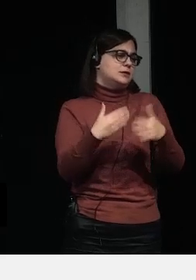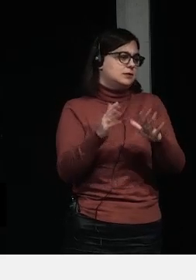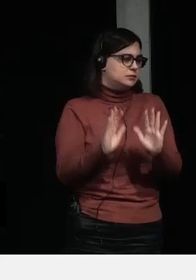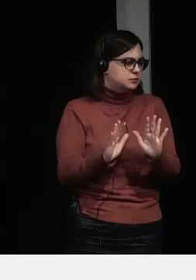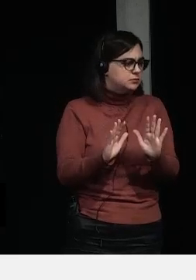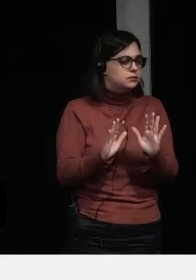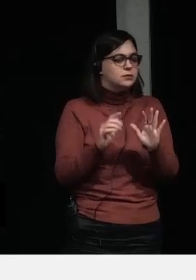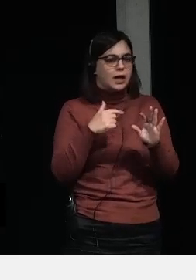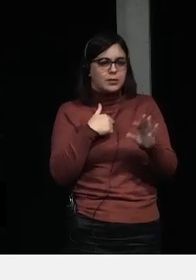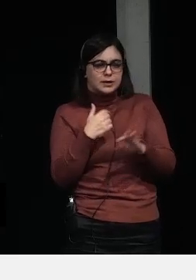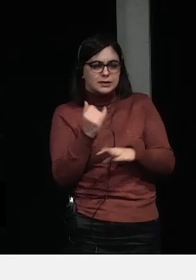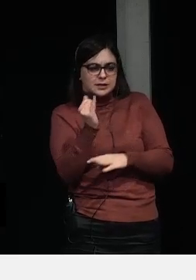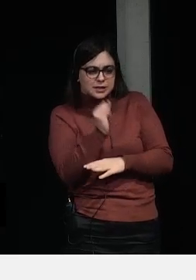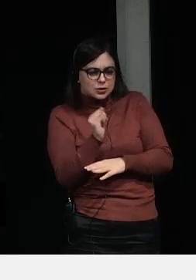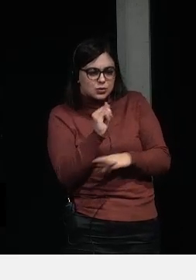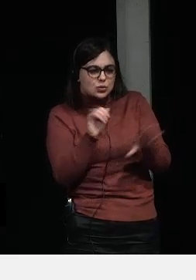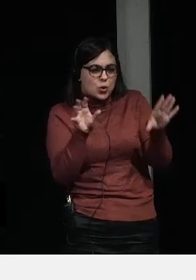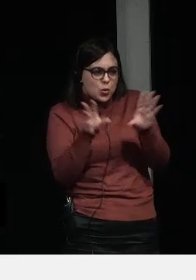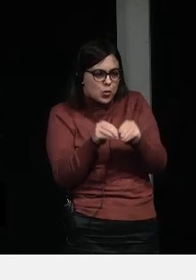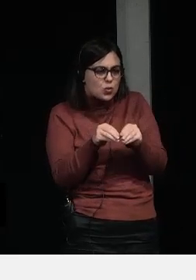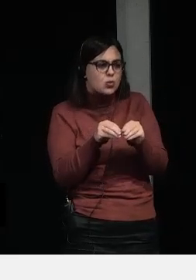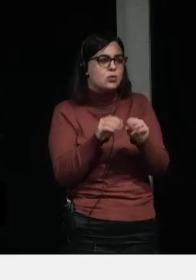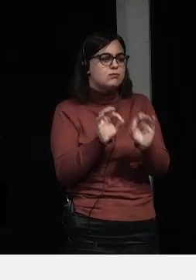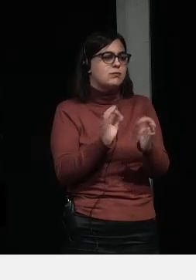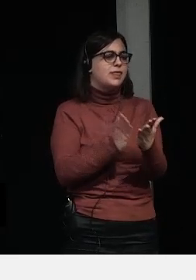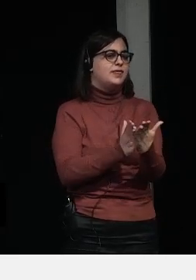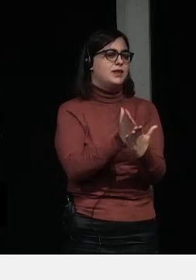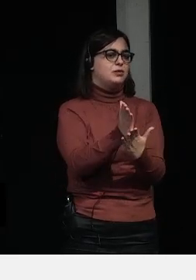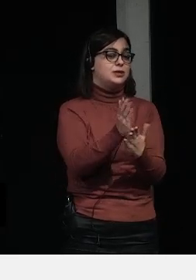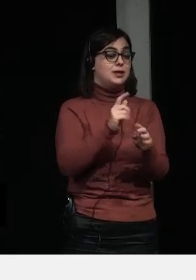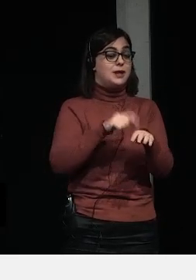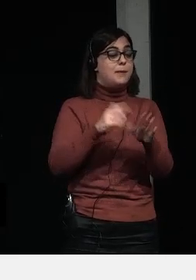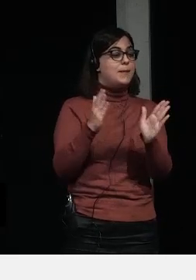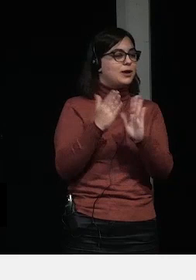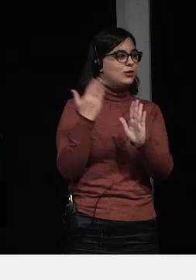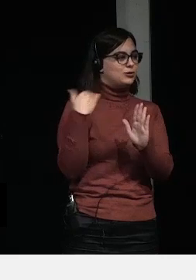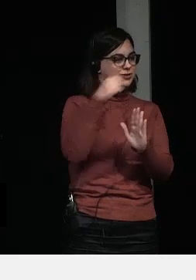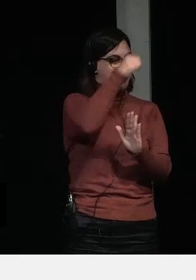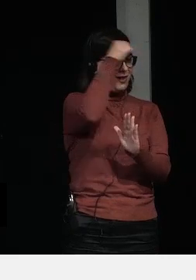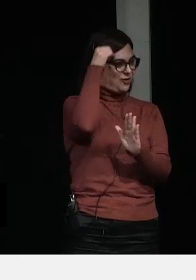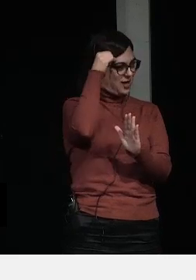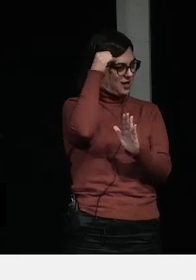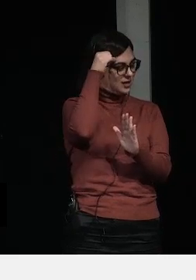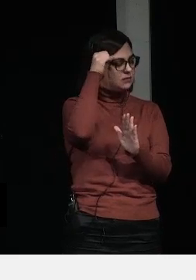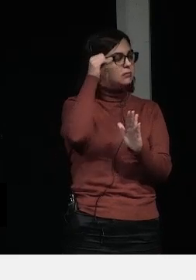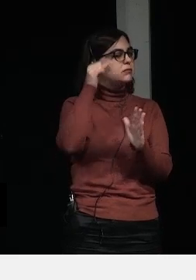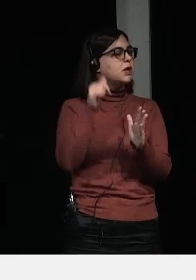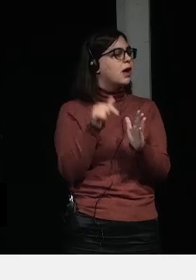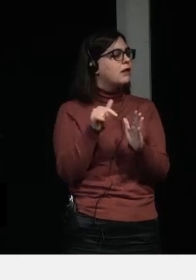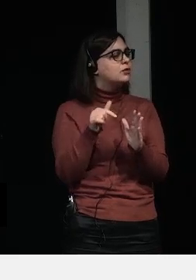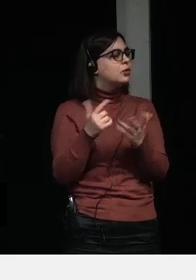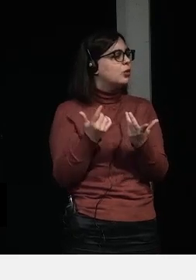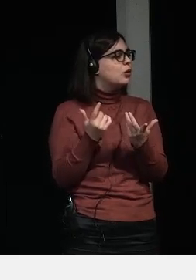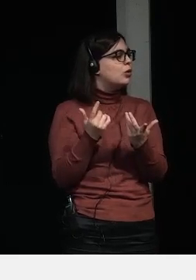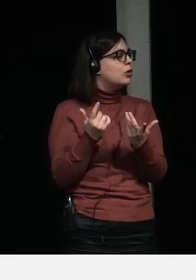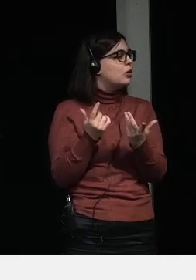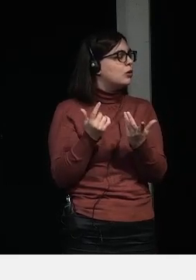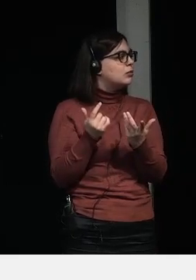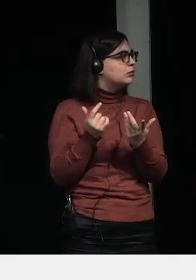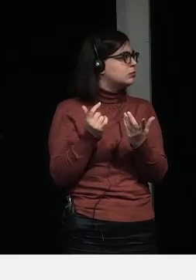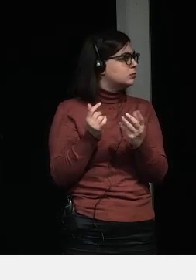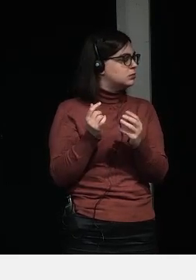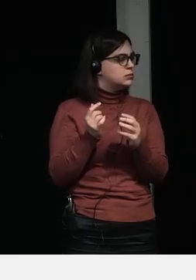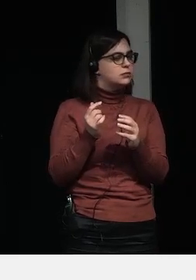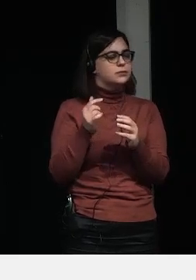seek out all those affinities with the themes that emerged in restorative justice meetings, the